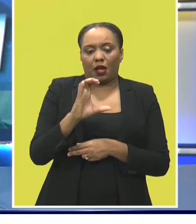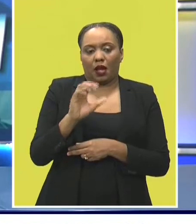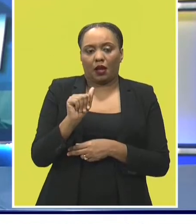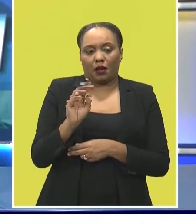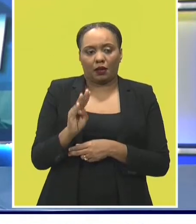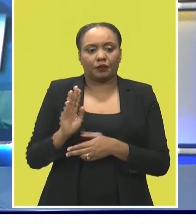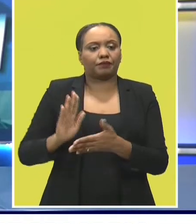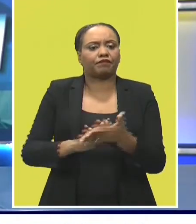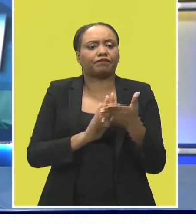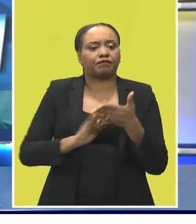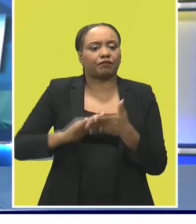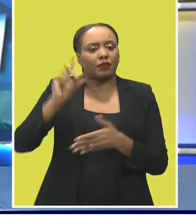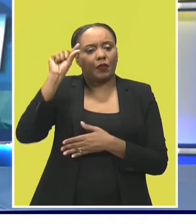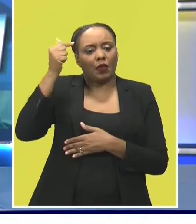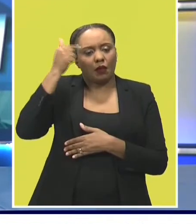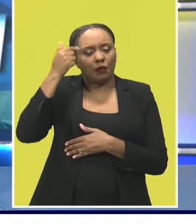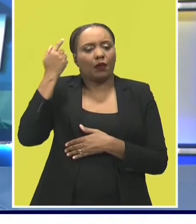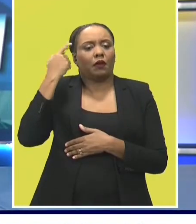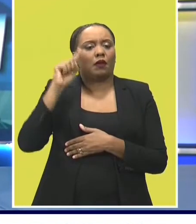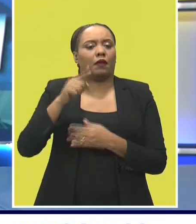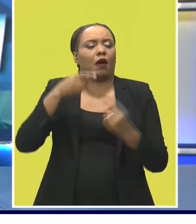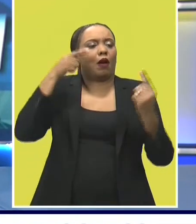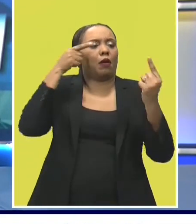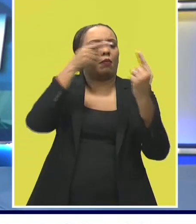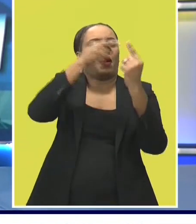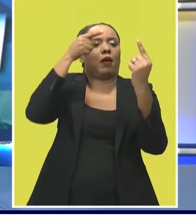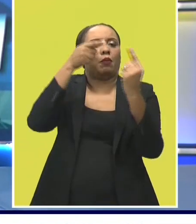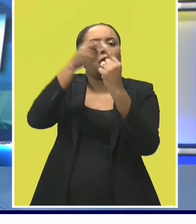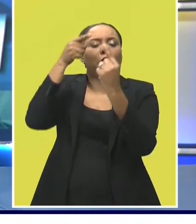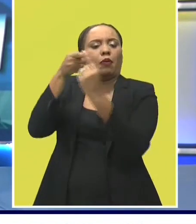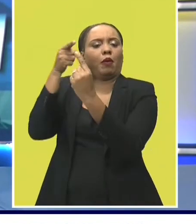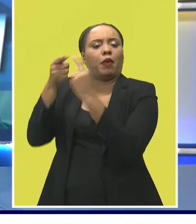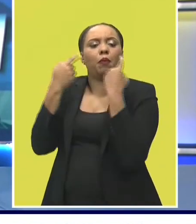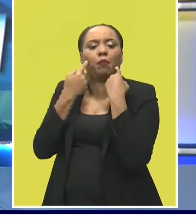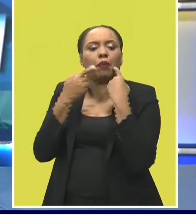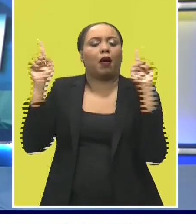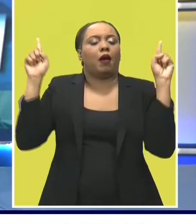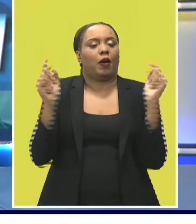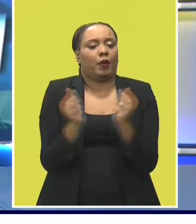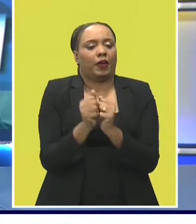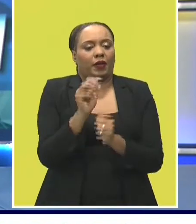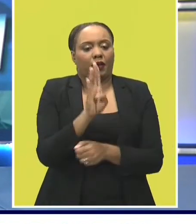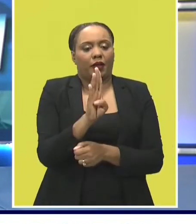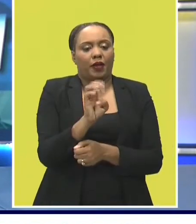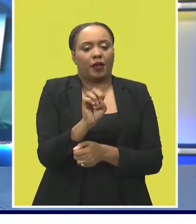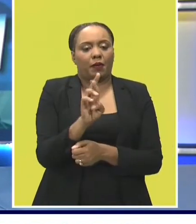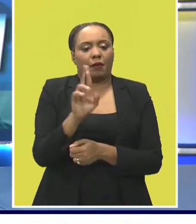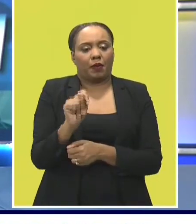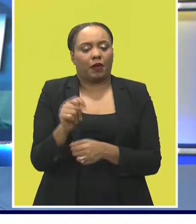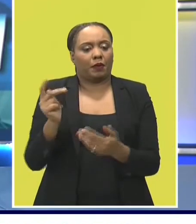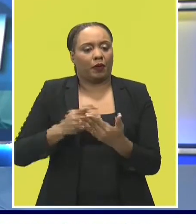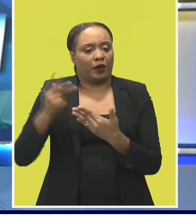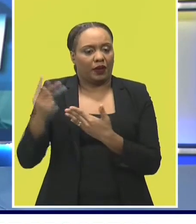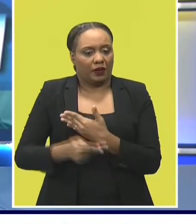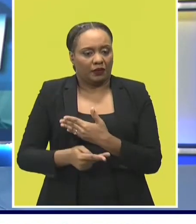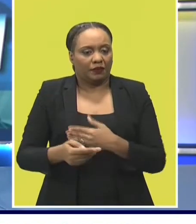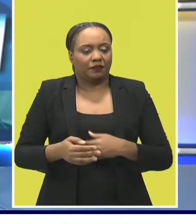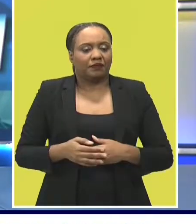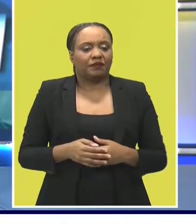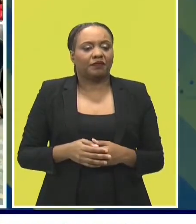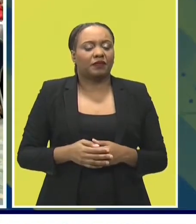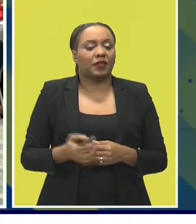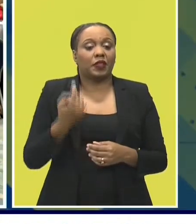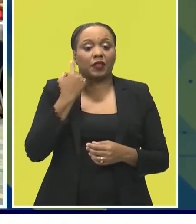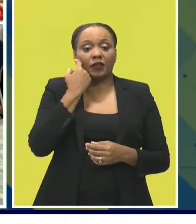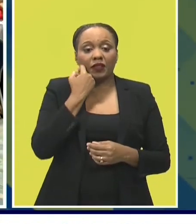for meeting the International Monetary Fund targets under the Barbados Economic Recovery and Transformation, or BERT program. While hailing the